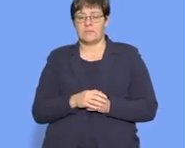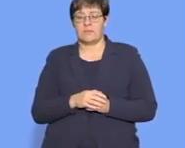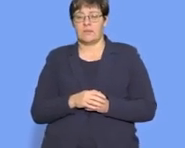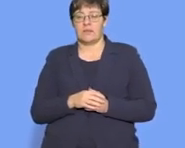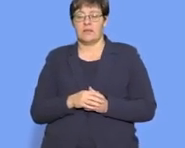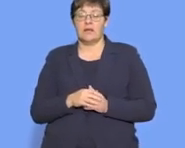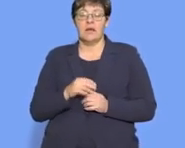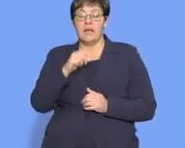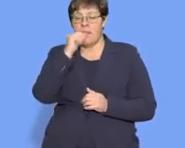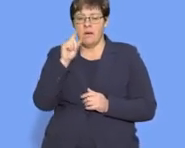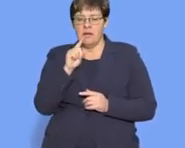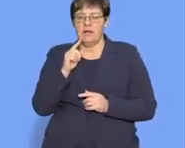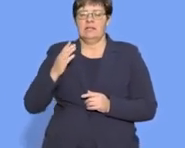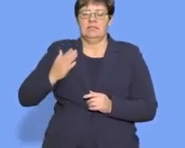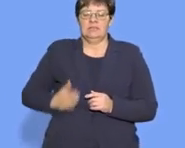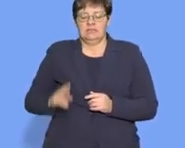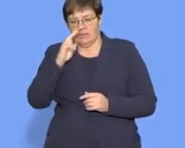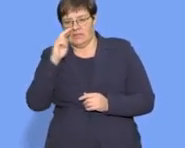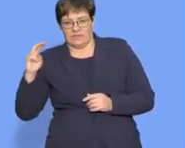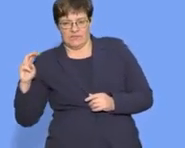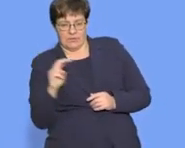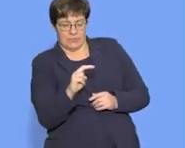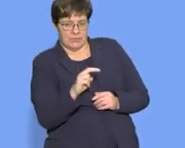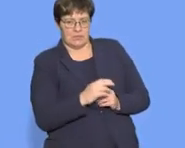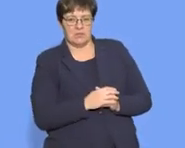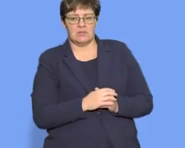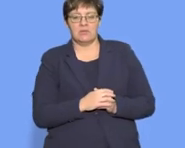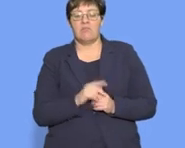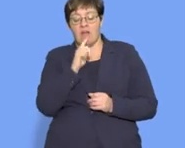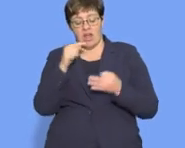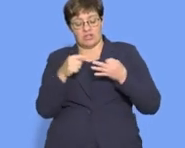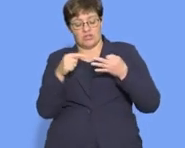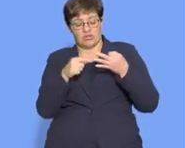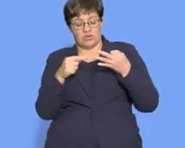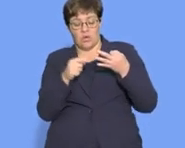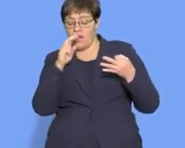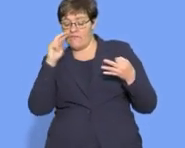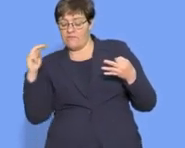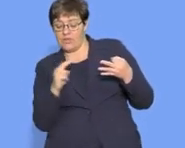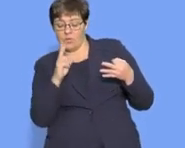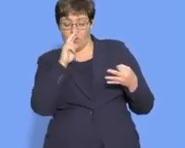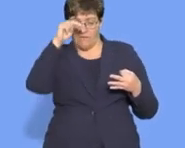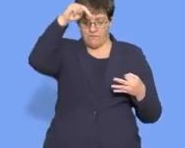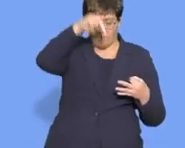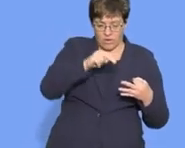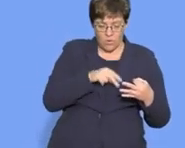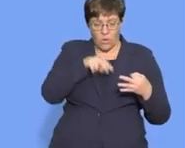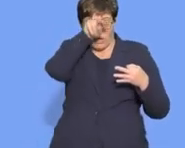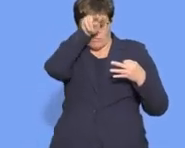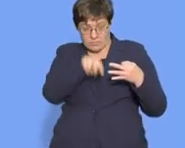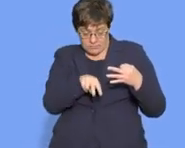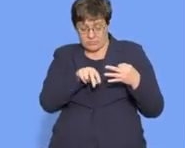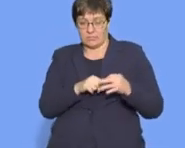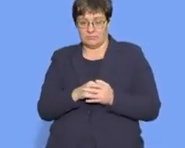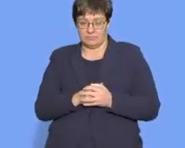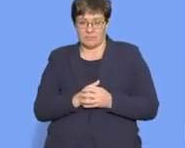is called a side view. So this diagram shows us three different views of the arrangement of